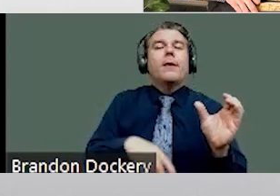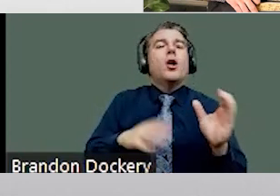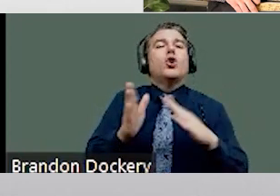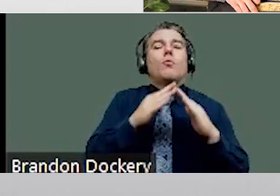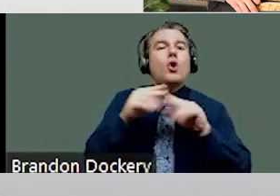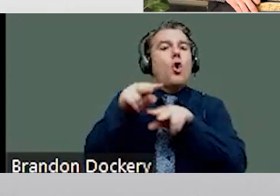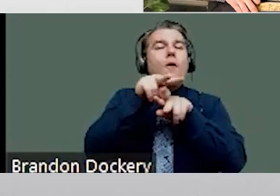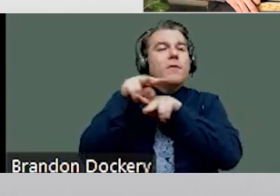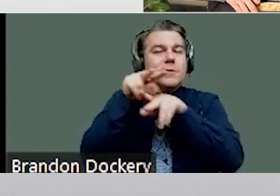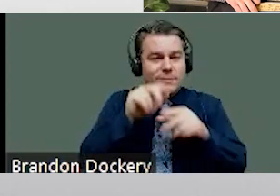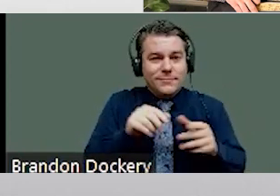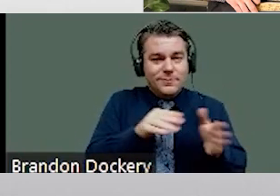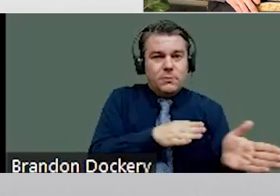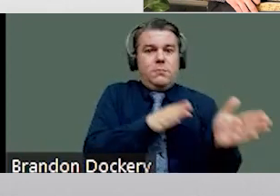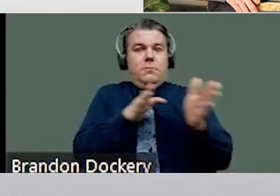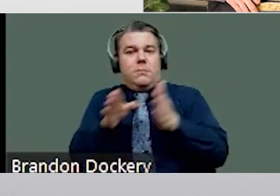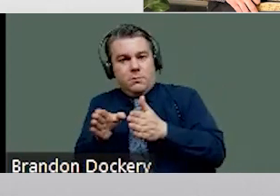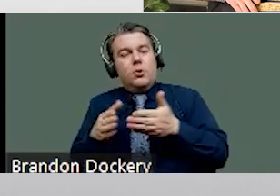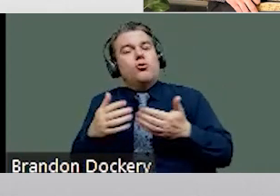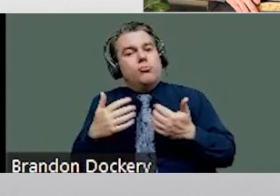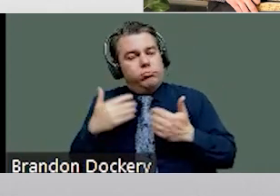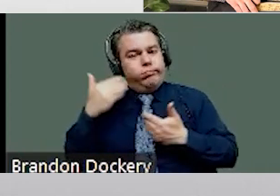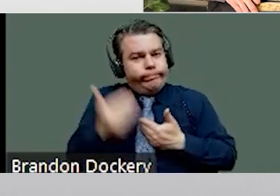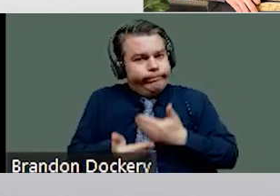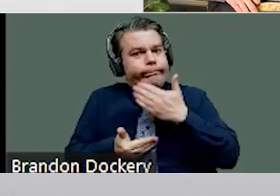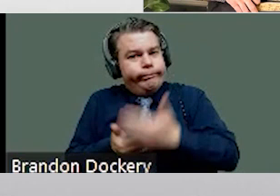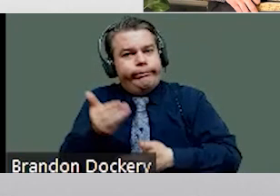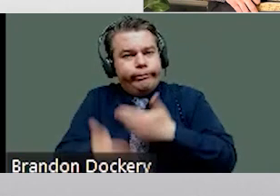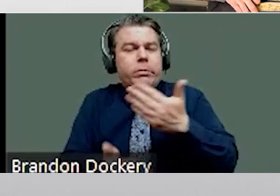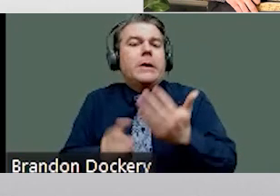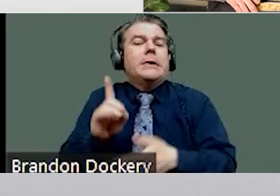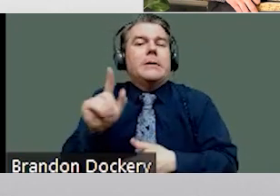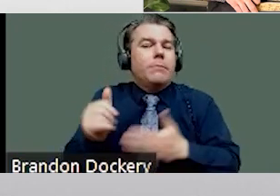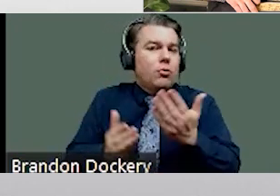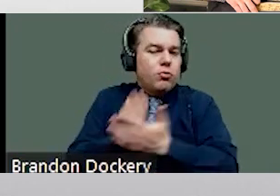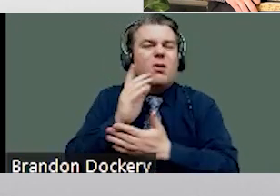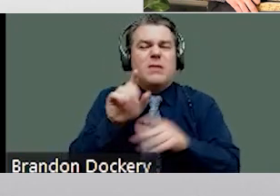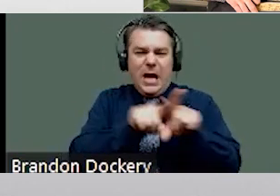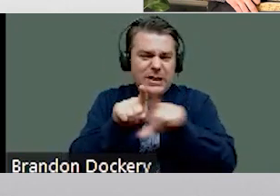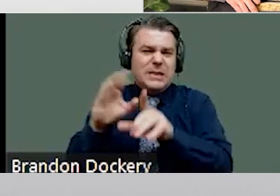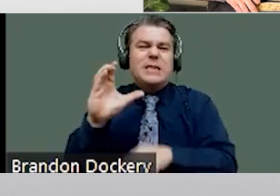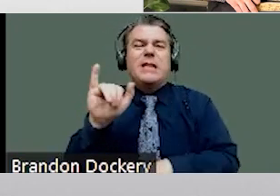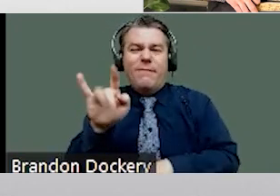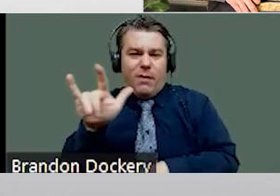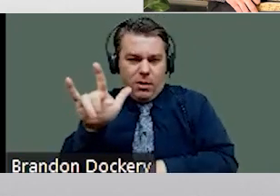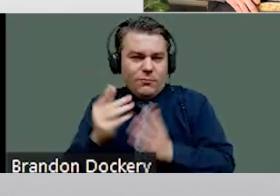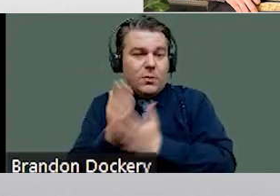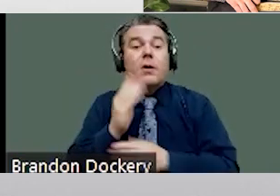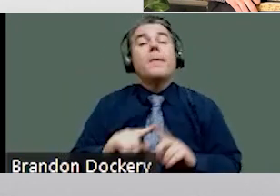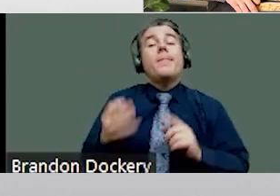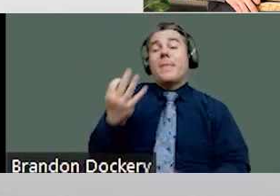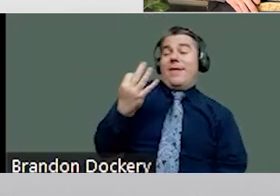oversights, we're making huge strides again in disability rights to civil rights. But